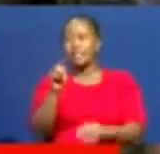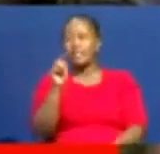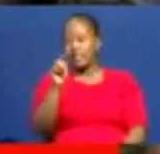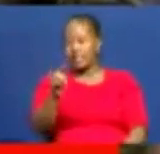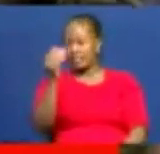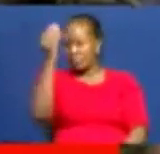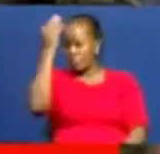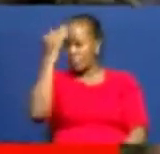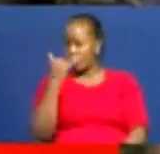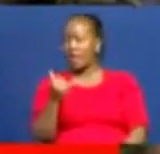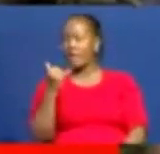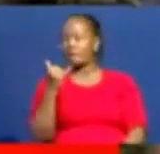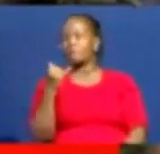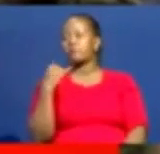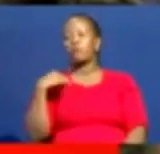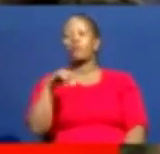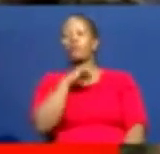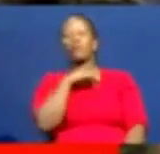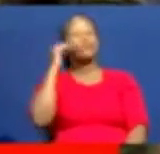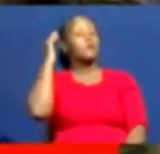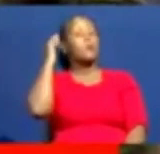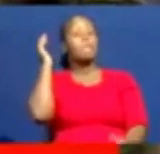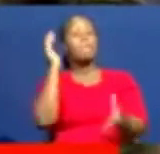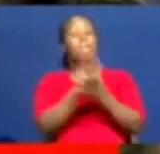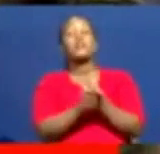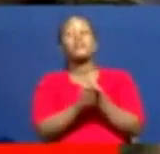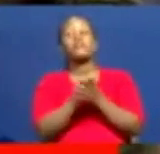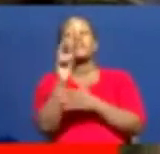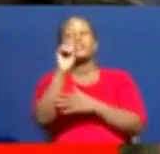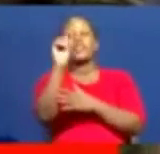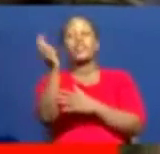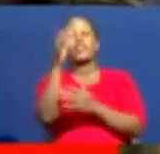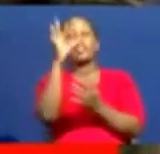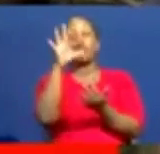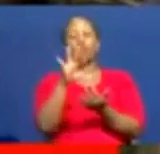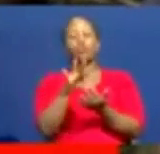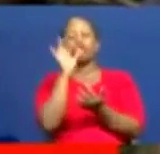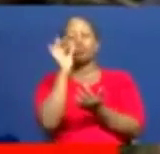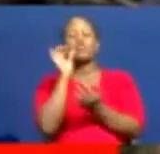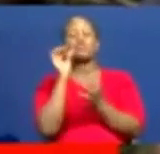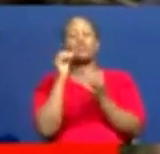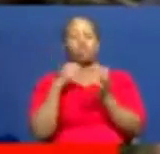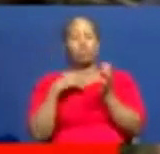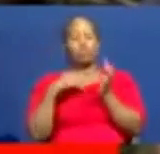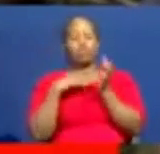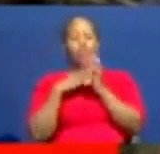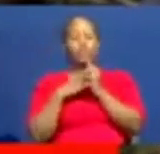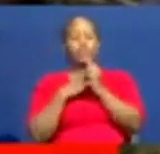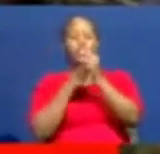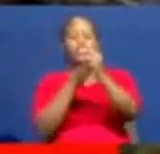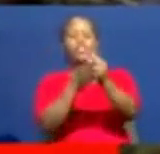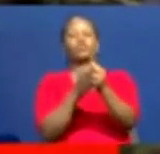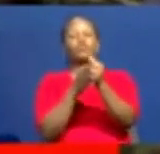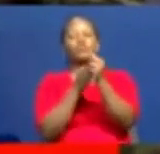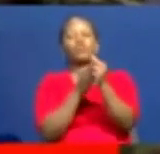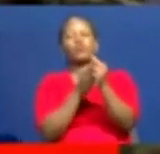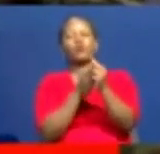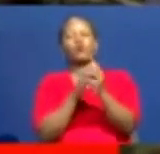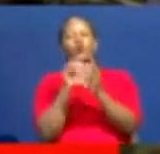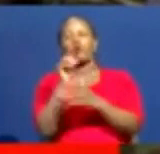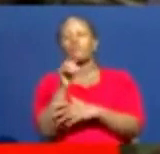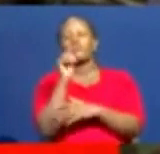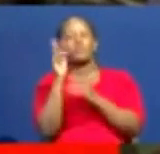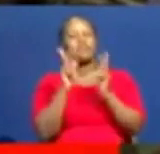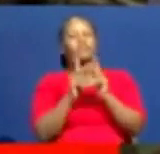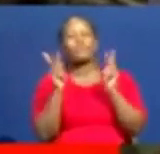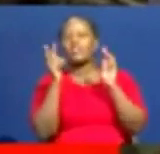why we believe Kenya was chosen as to provide the leadership in this very